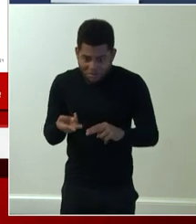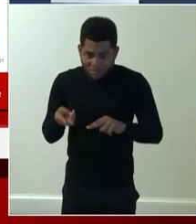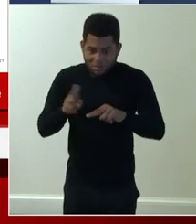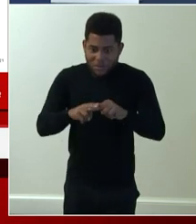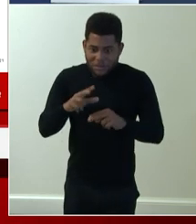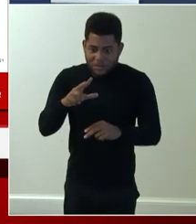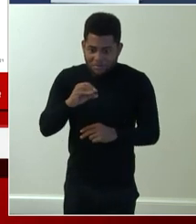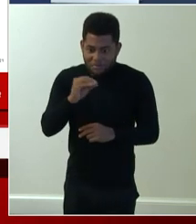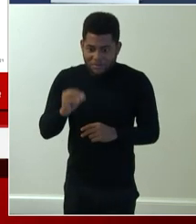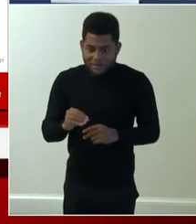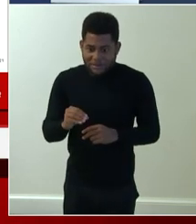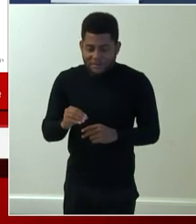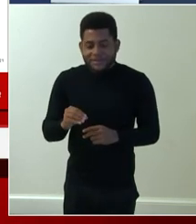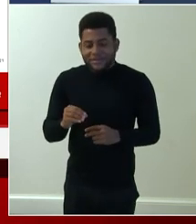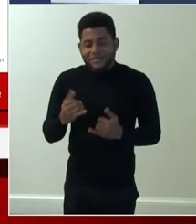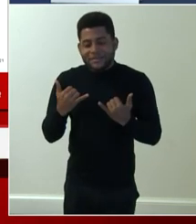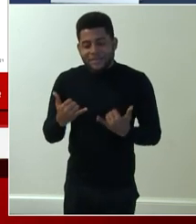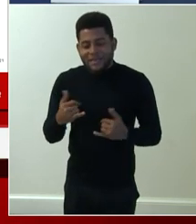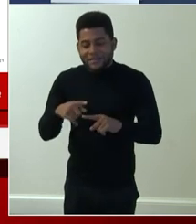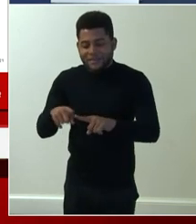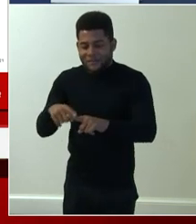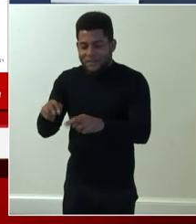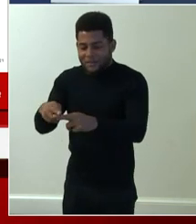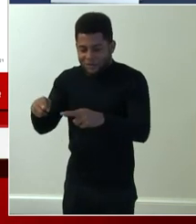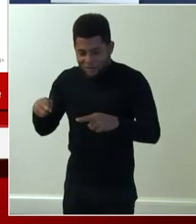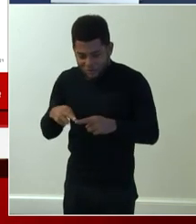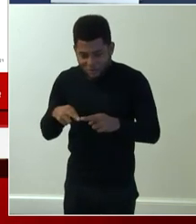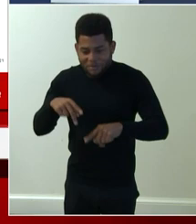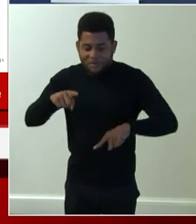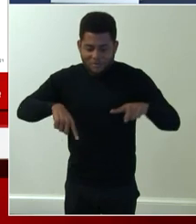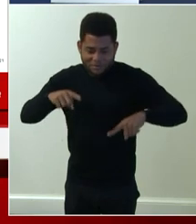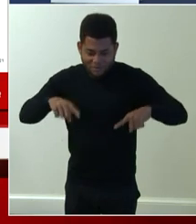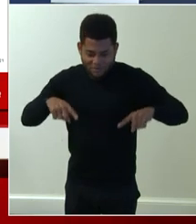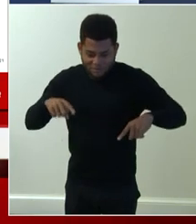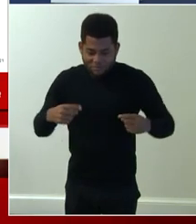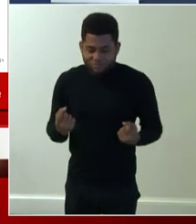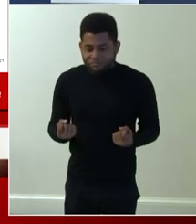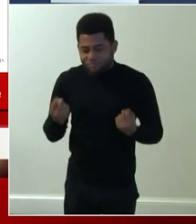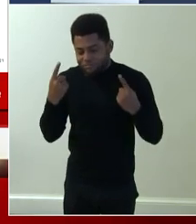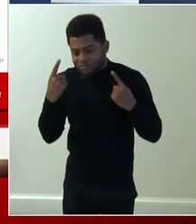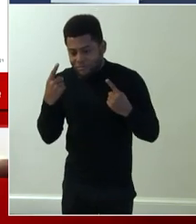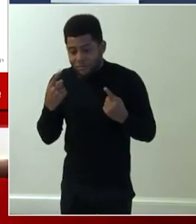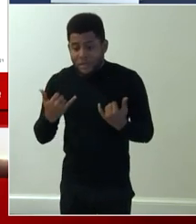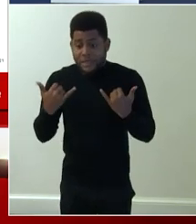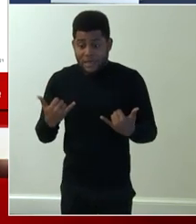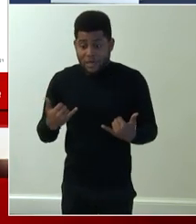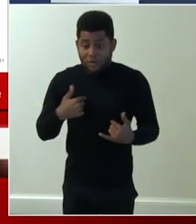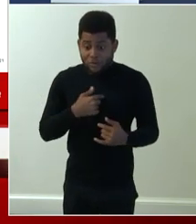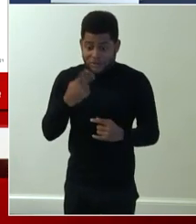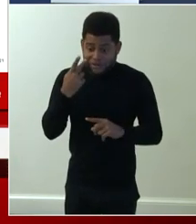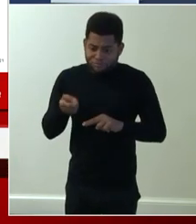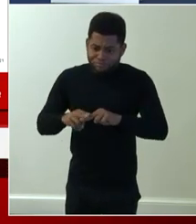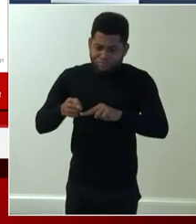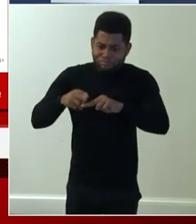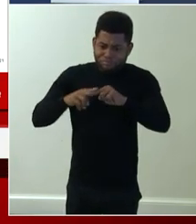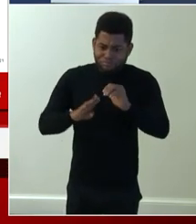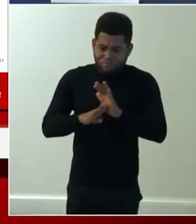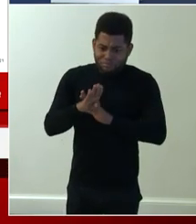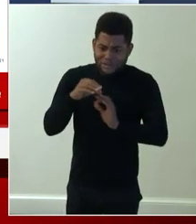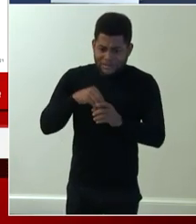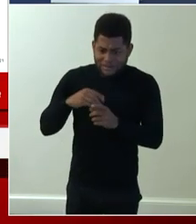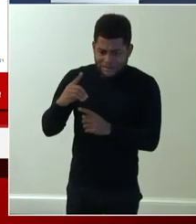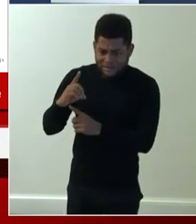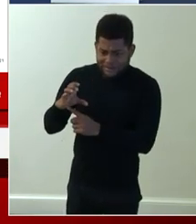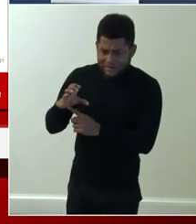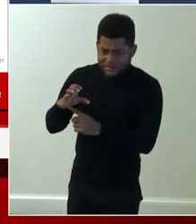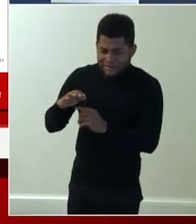vary by region, and we expect all of this to change over the coming weeks. So right now in our region, around DC, it's about less than